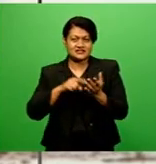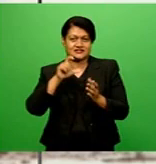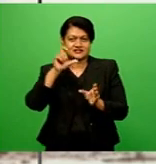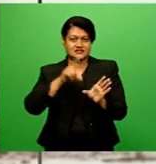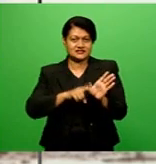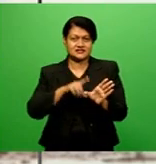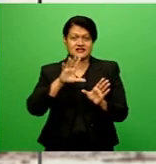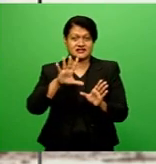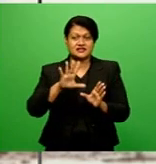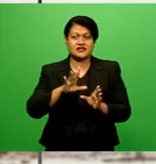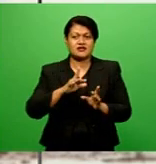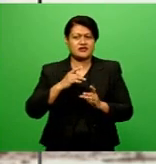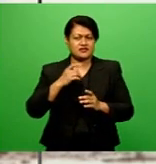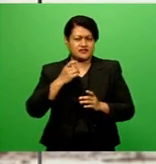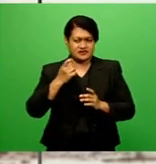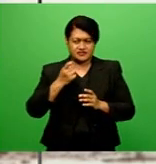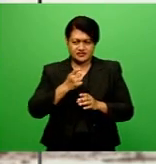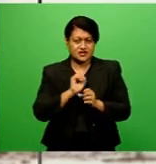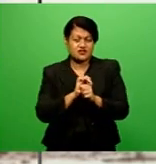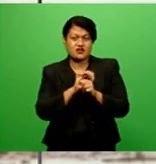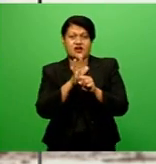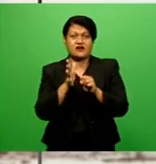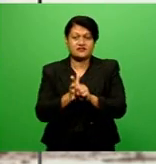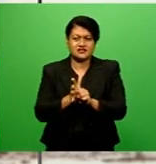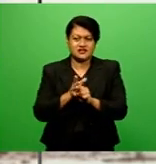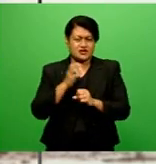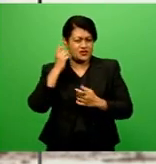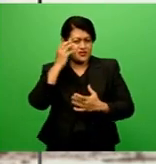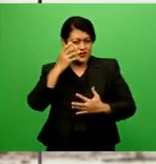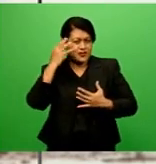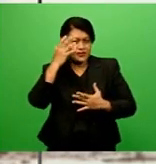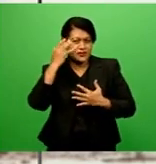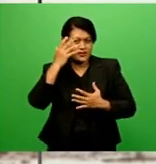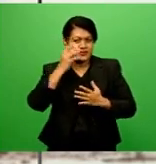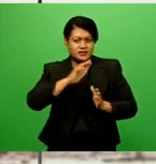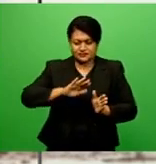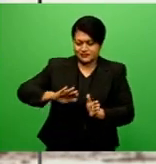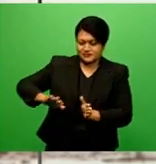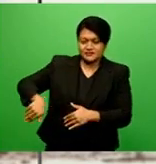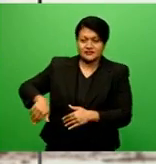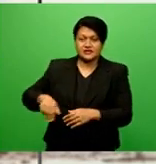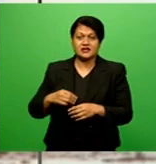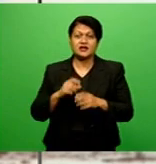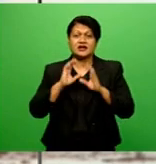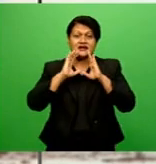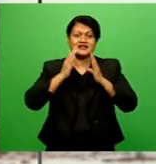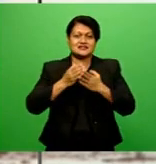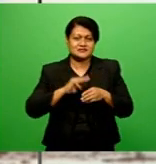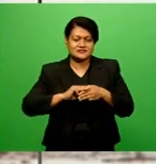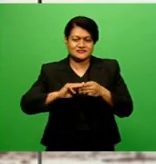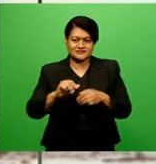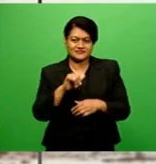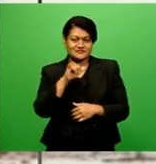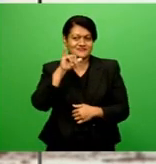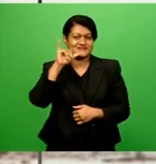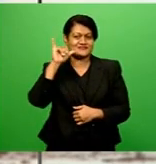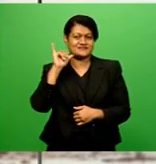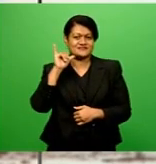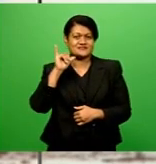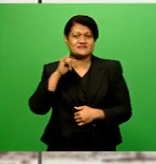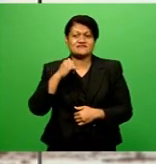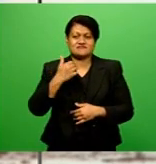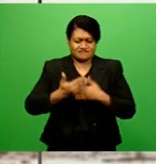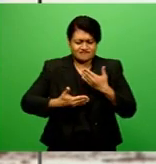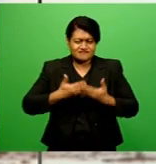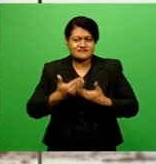and the year-long effects of COVID-19. In his Christmas message yesterday, President Conrote acknowledged that Fiji has